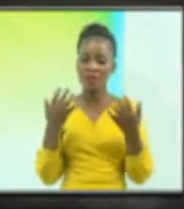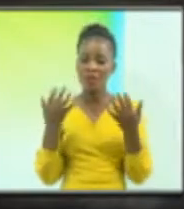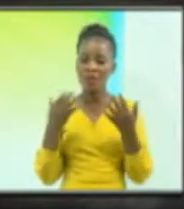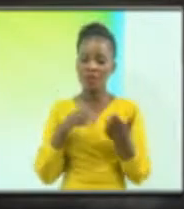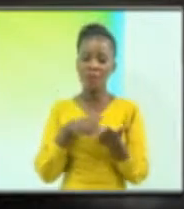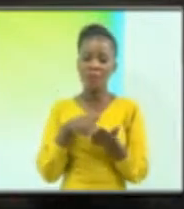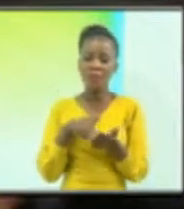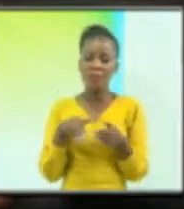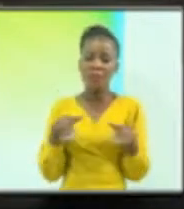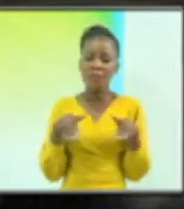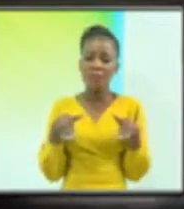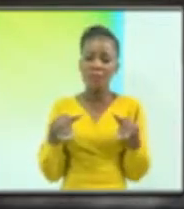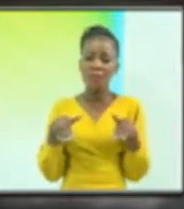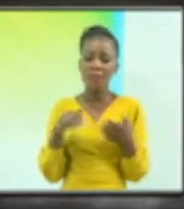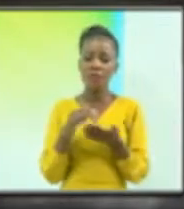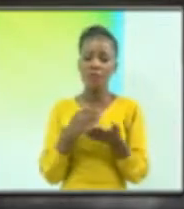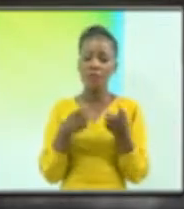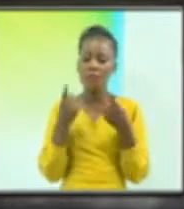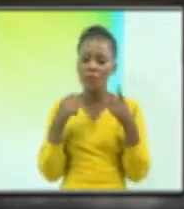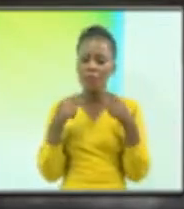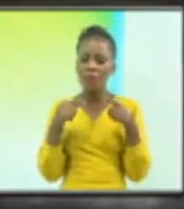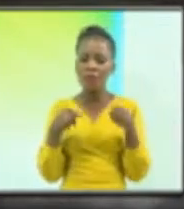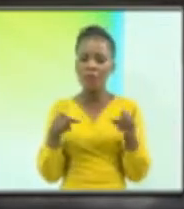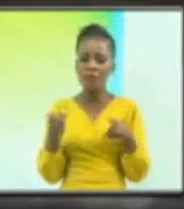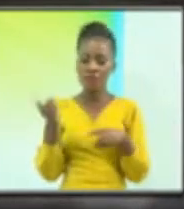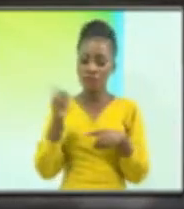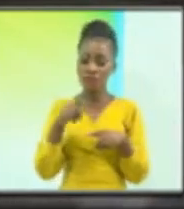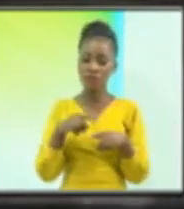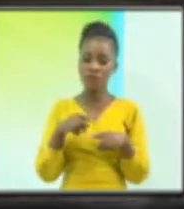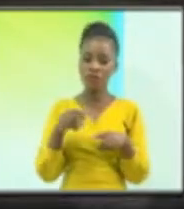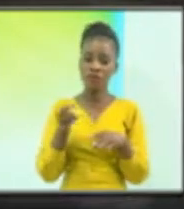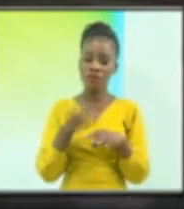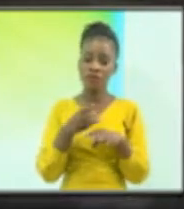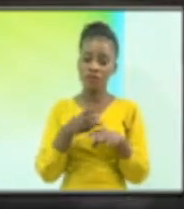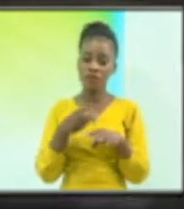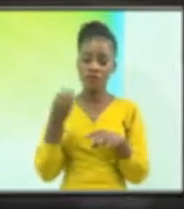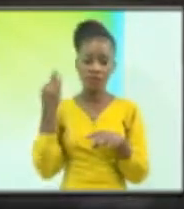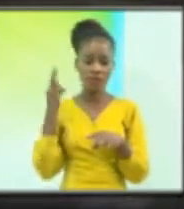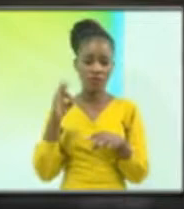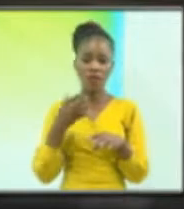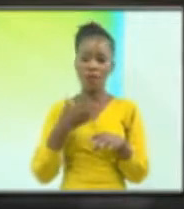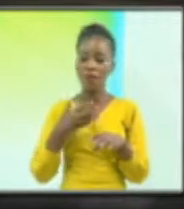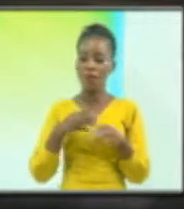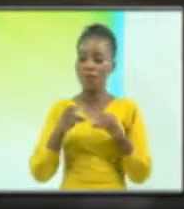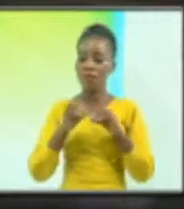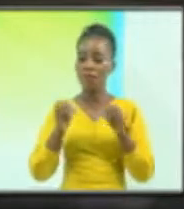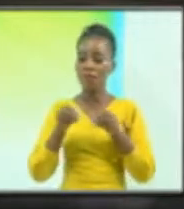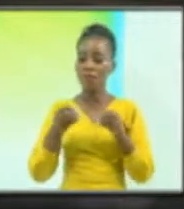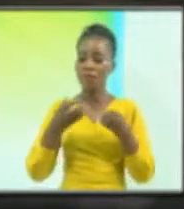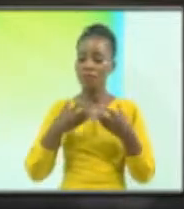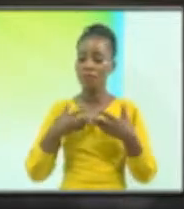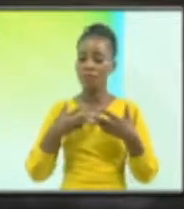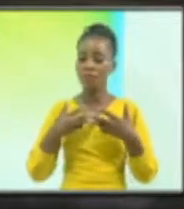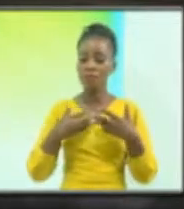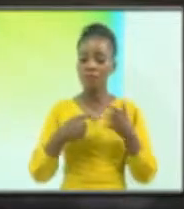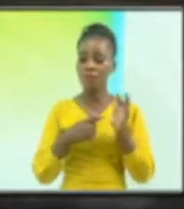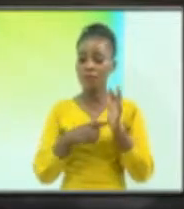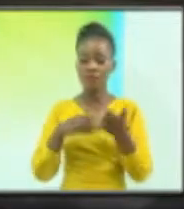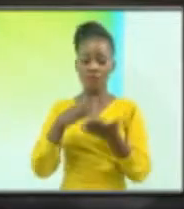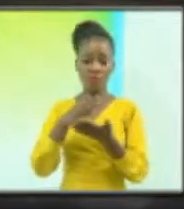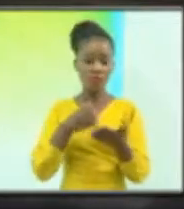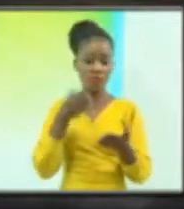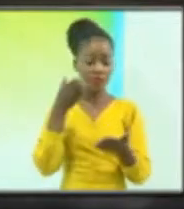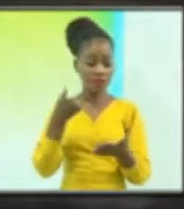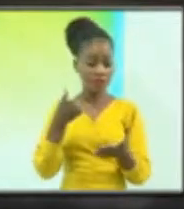he's all sweating. So now when he approaches the ministry, of course we don't have those tendencies of trying to shortcut this and